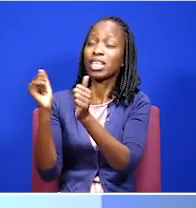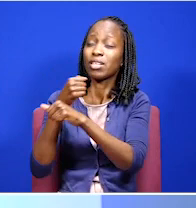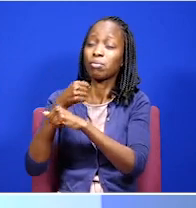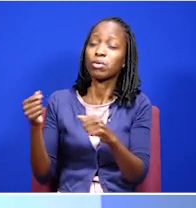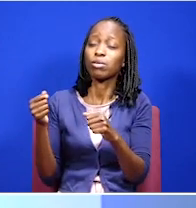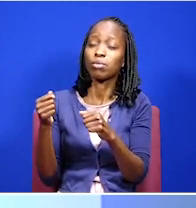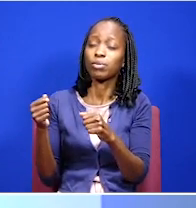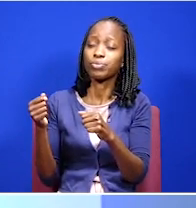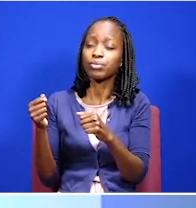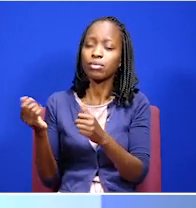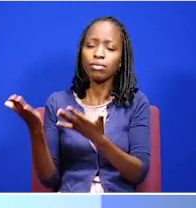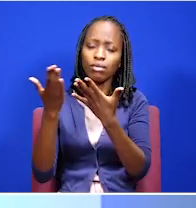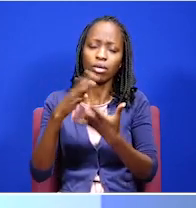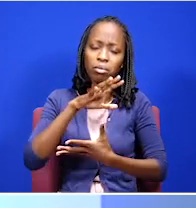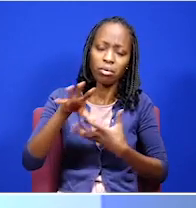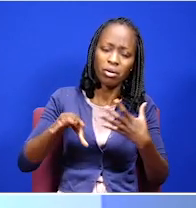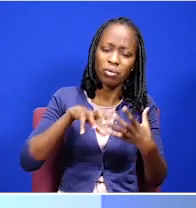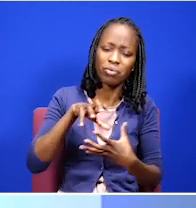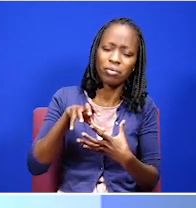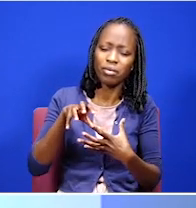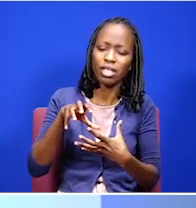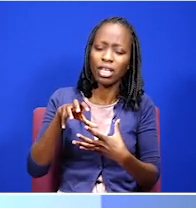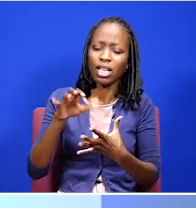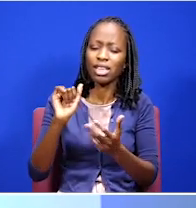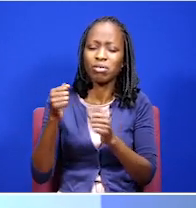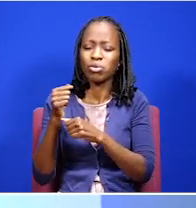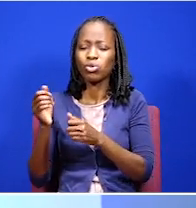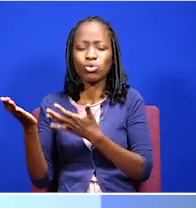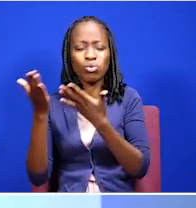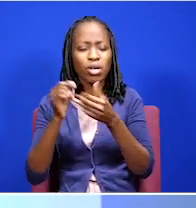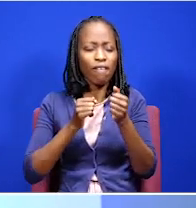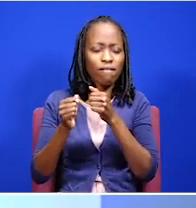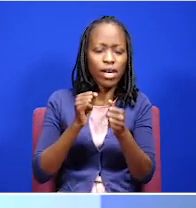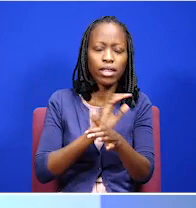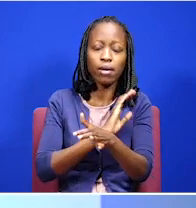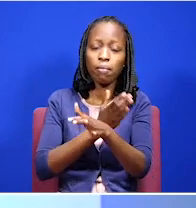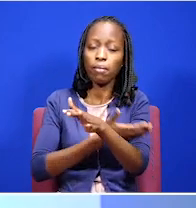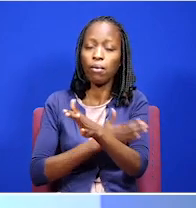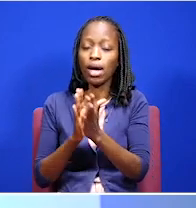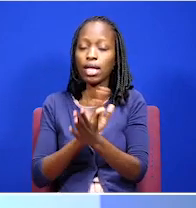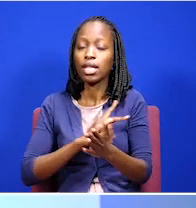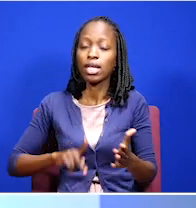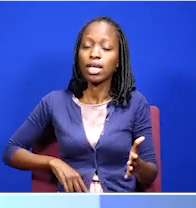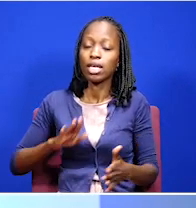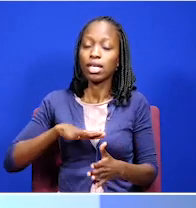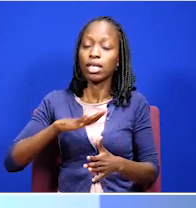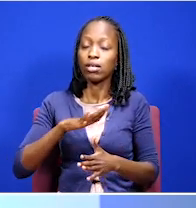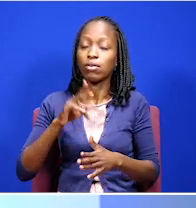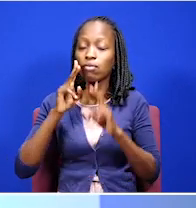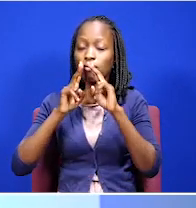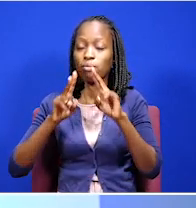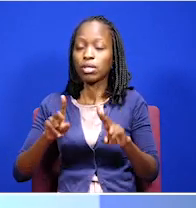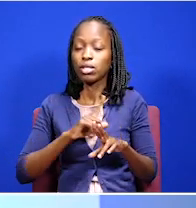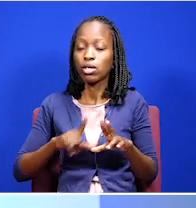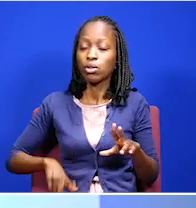commotion, that can never bring fights, the power and the kingdom of peace. And so, Lord, I thank you